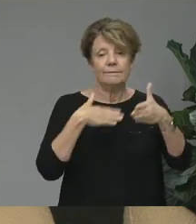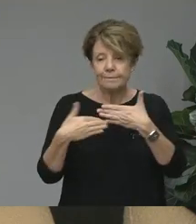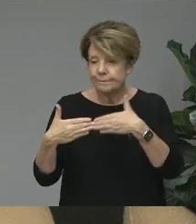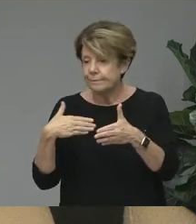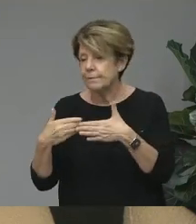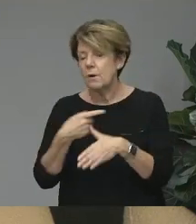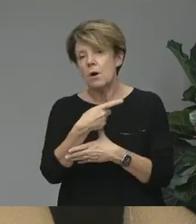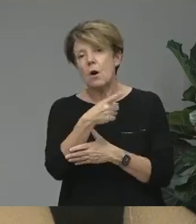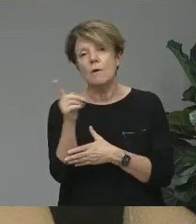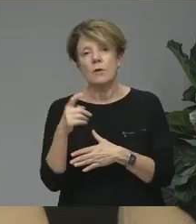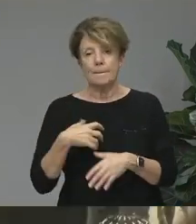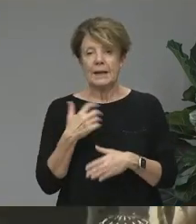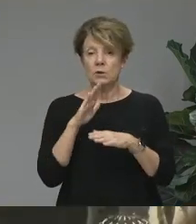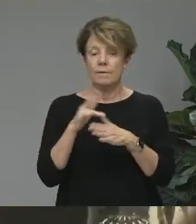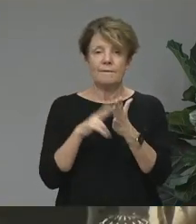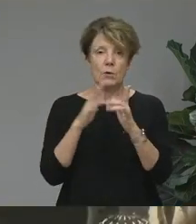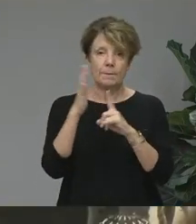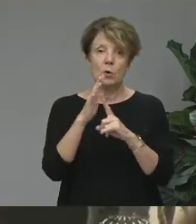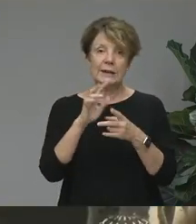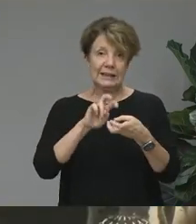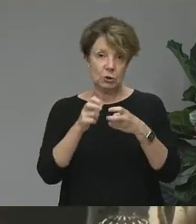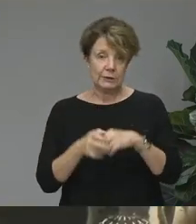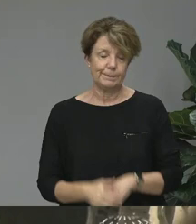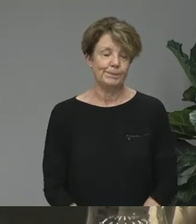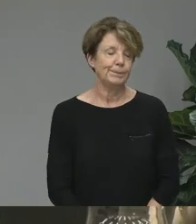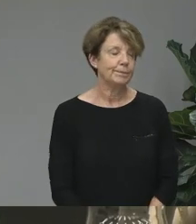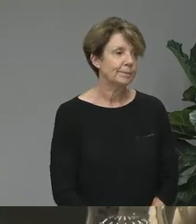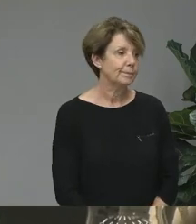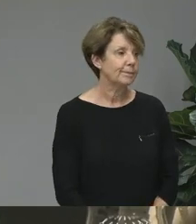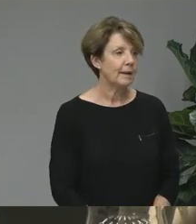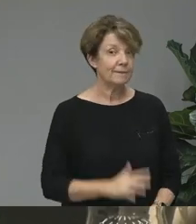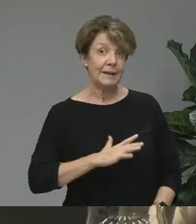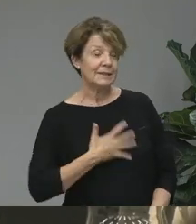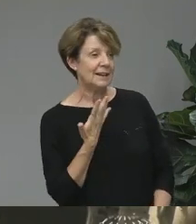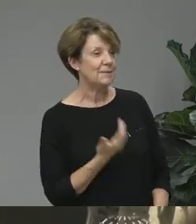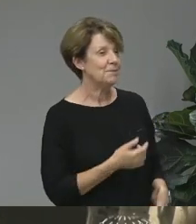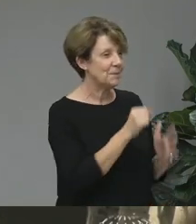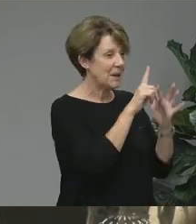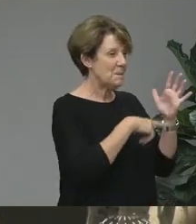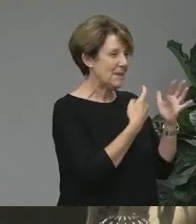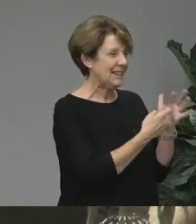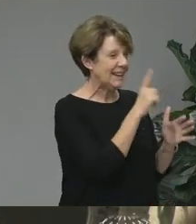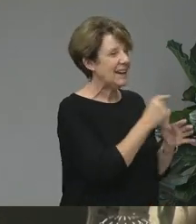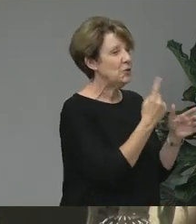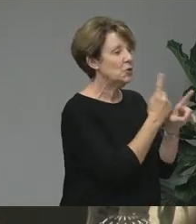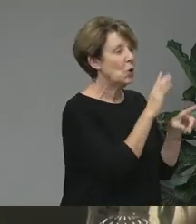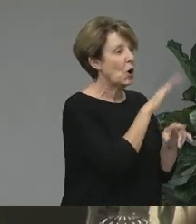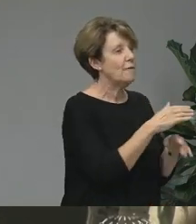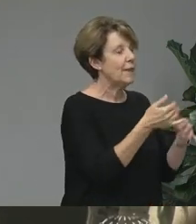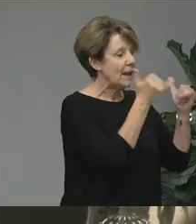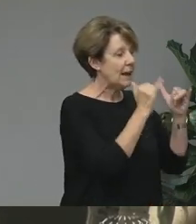really key issues. Yeah, fascinating. Peter, can you reflect on the role of the Legal Affairs and Community Safety Committee during